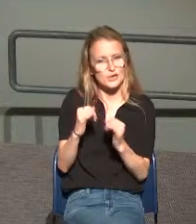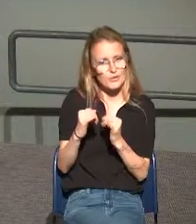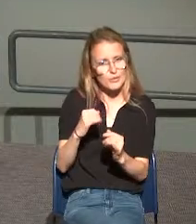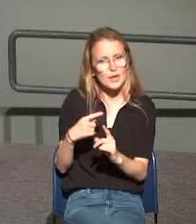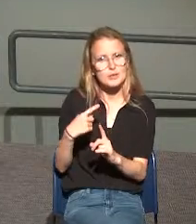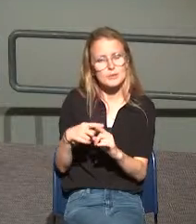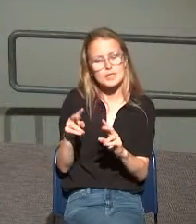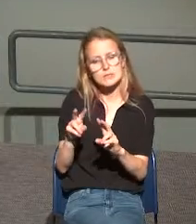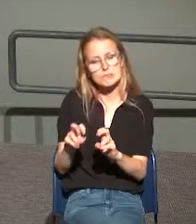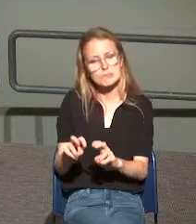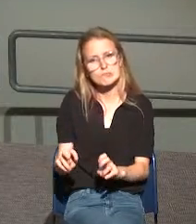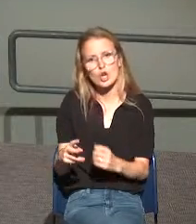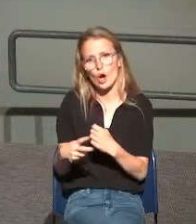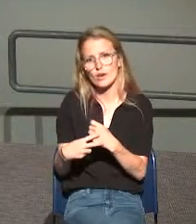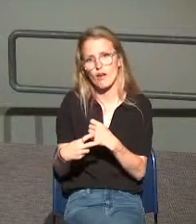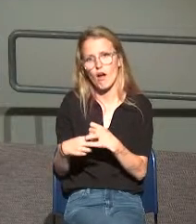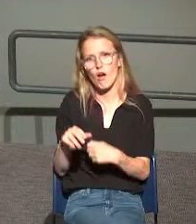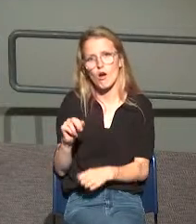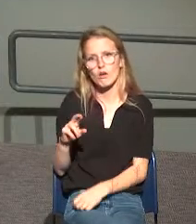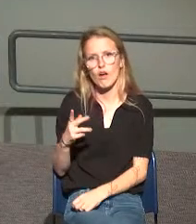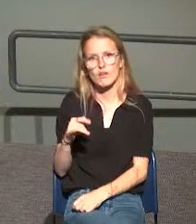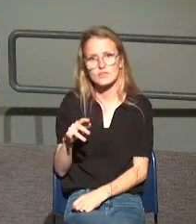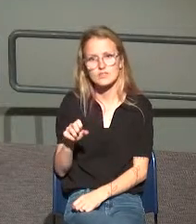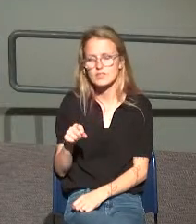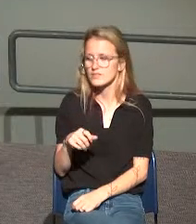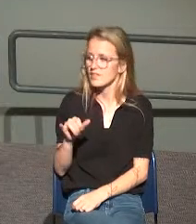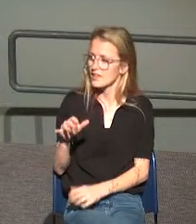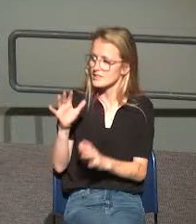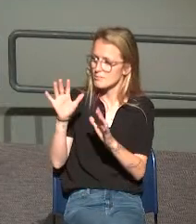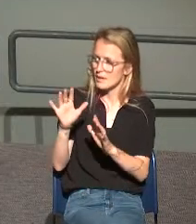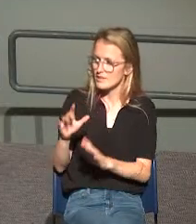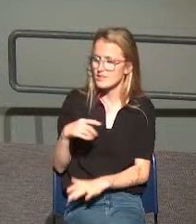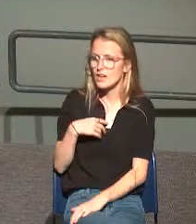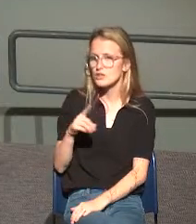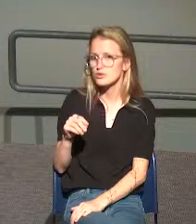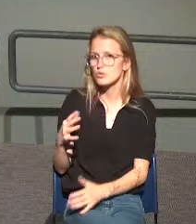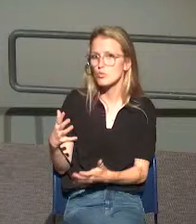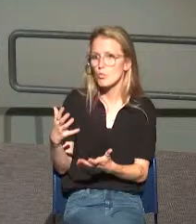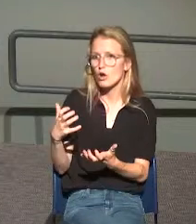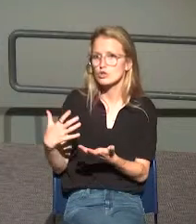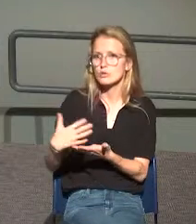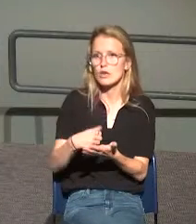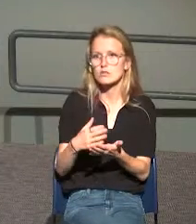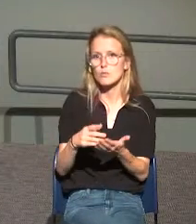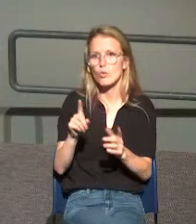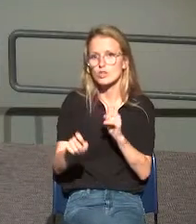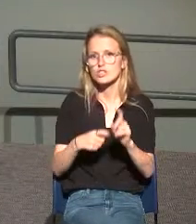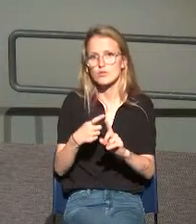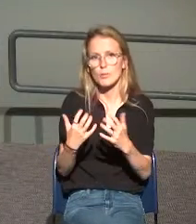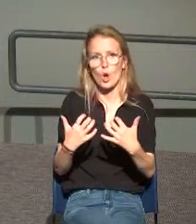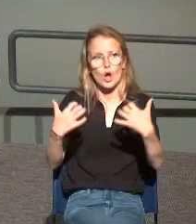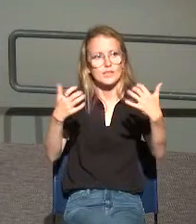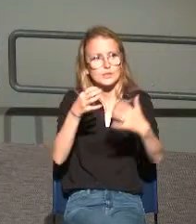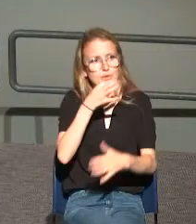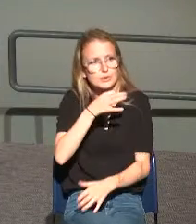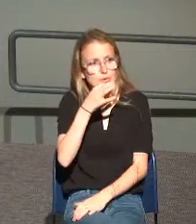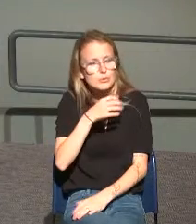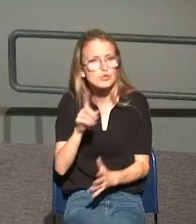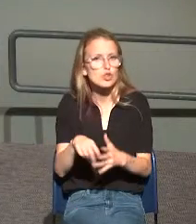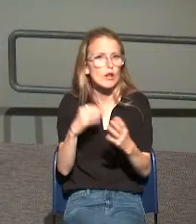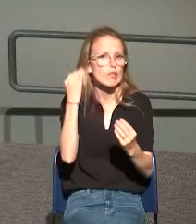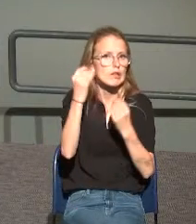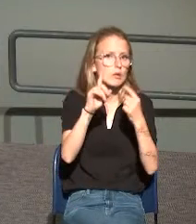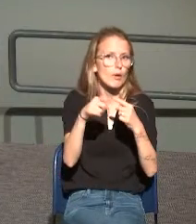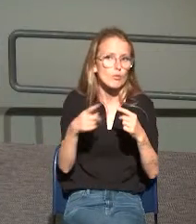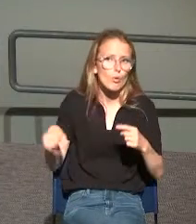into the archives. Yeah, that's fascinating. I want to get some questions from the audience here in a minute. So as you start thinking of your questions, and for those